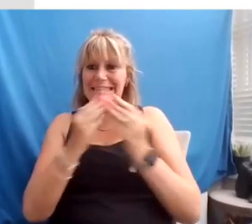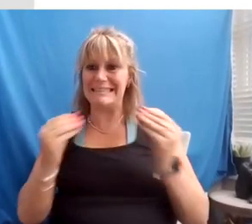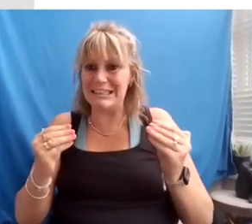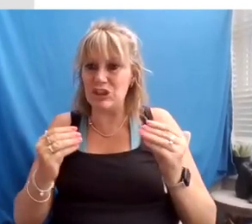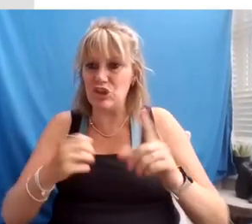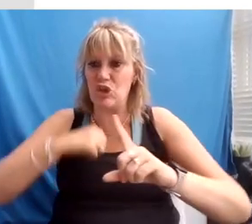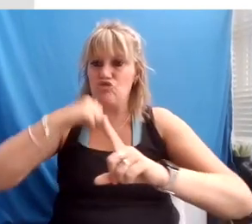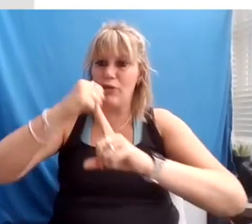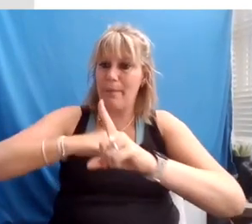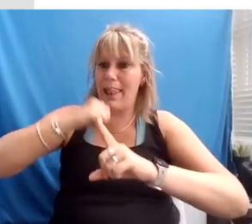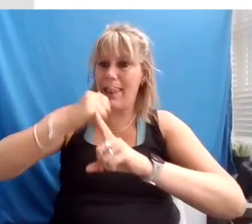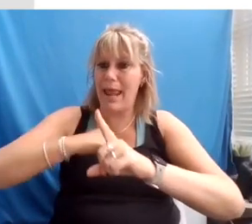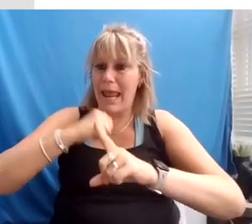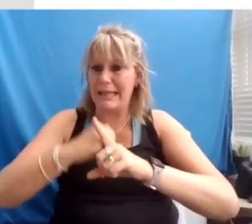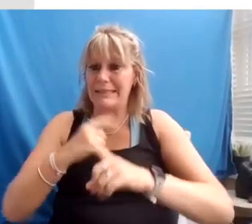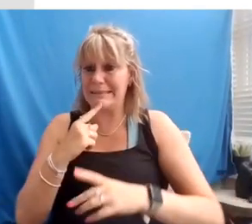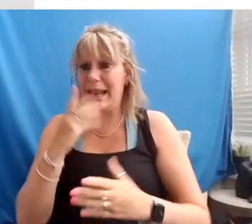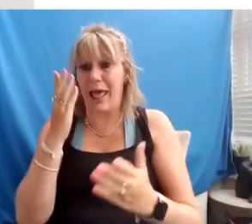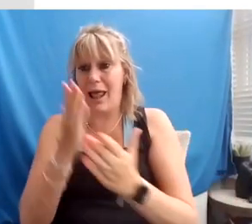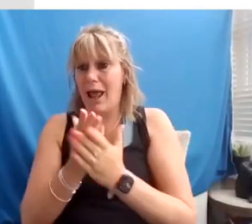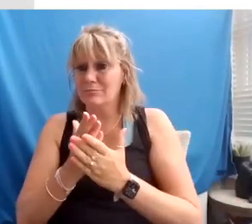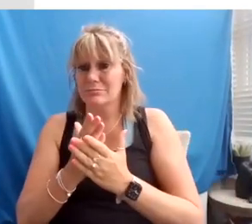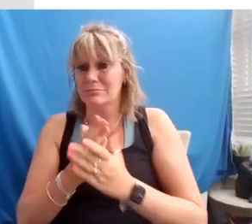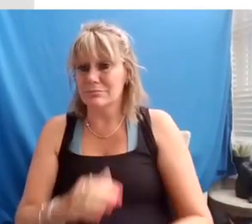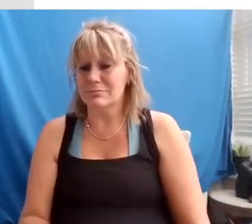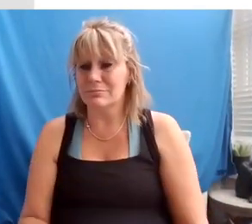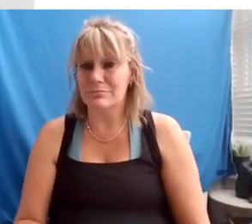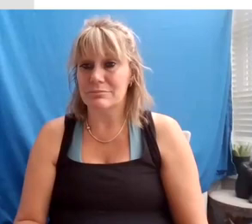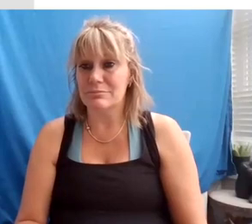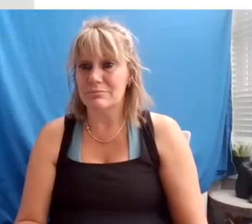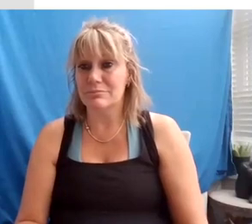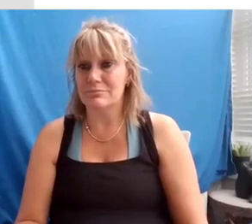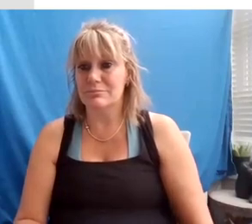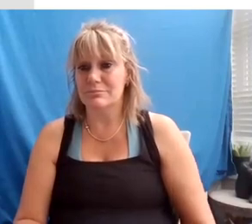Thank you, Angus. I think that's absolutely right.